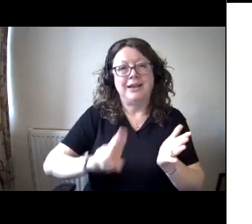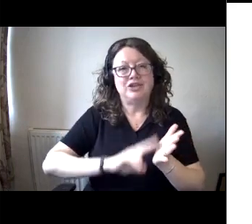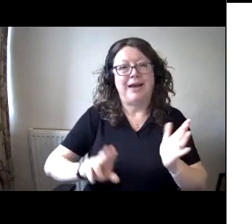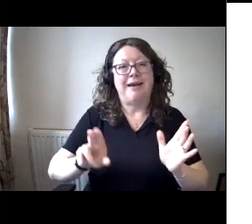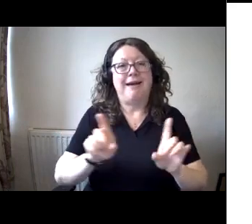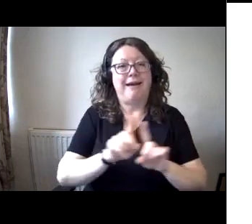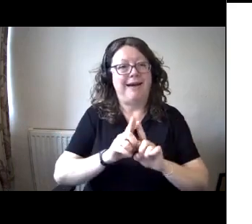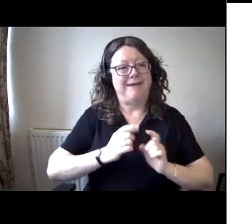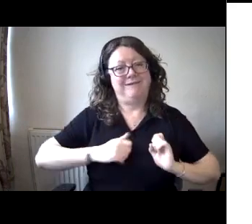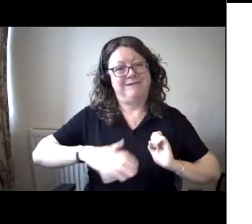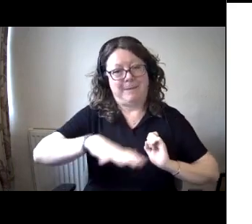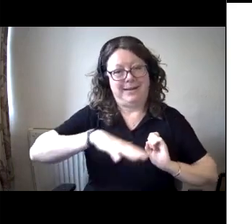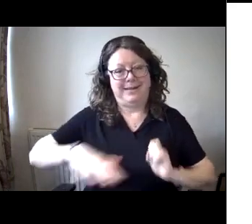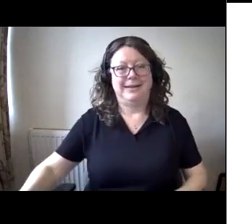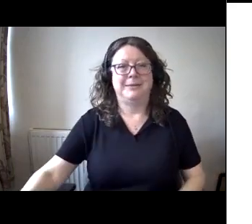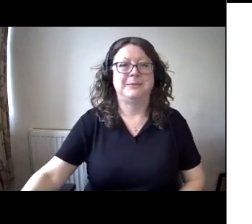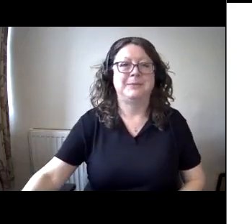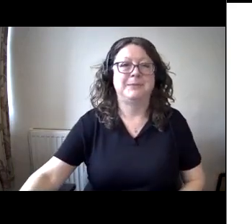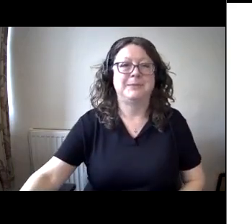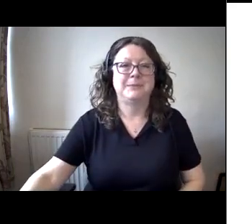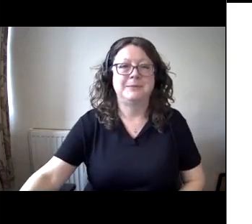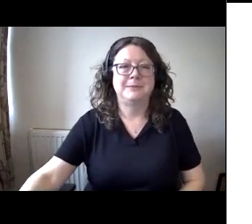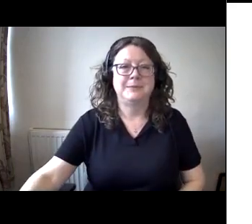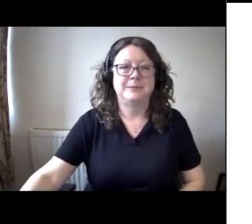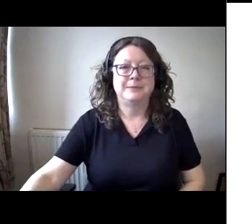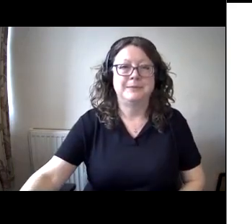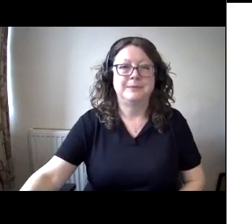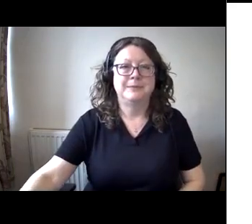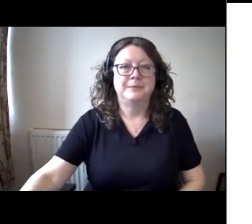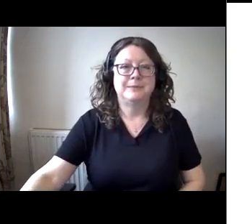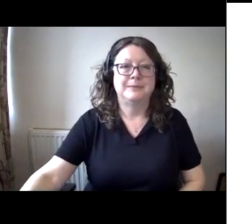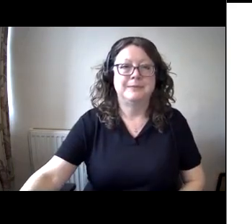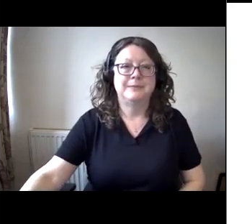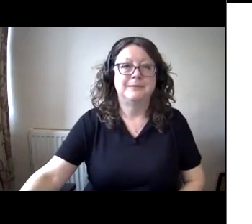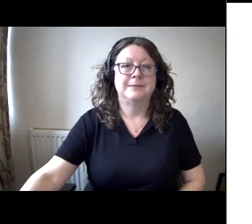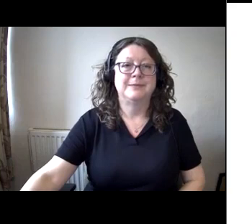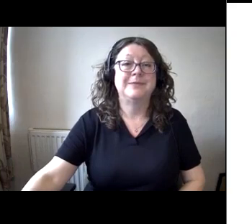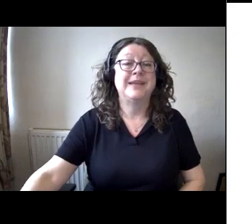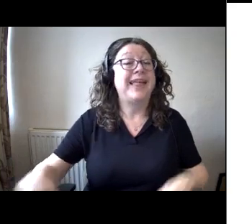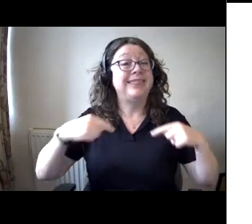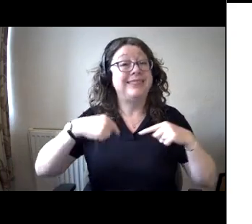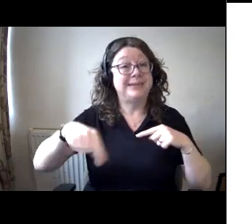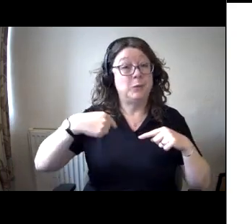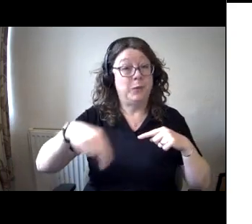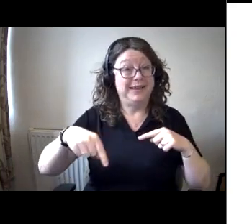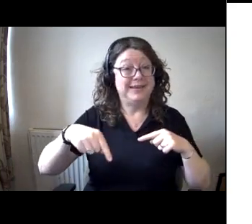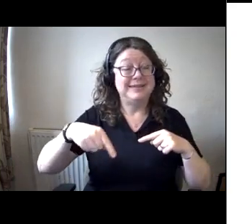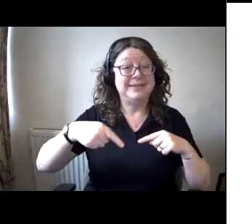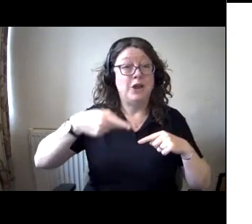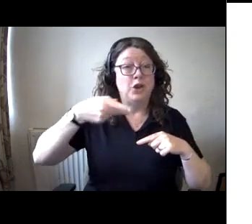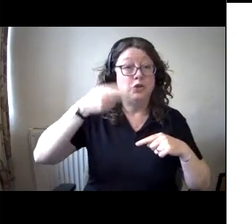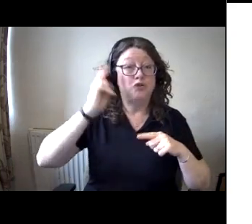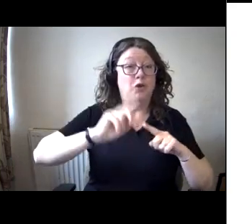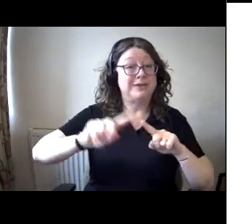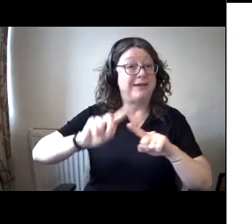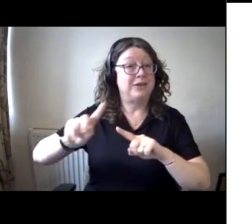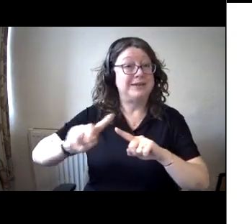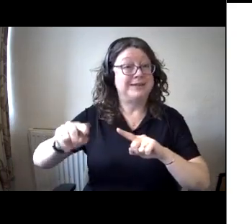it's Neurodiversity Week, I felt it was a safe space to share with you all today. I am on a journey towards understanding my